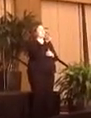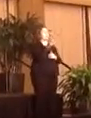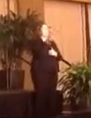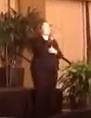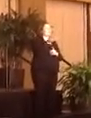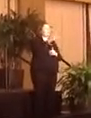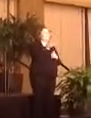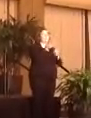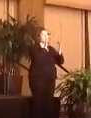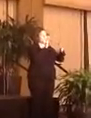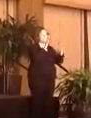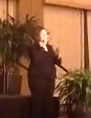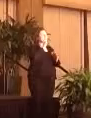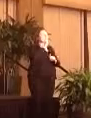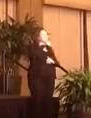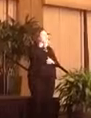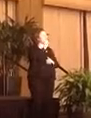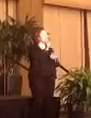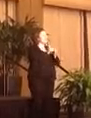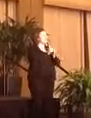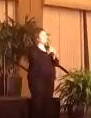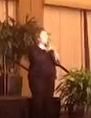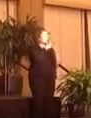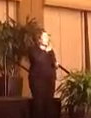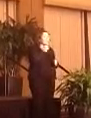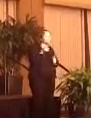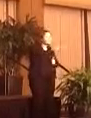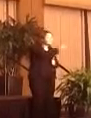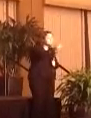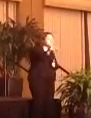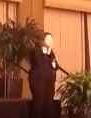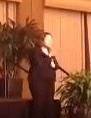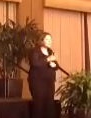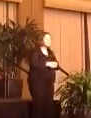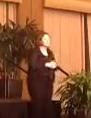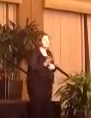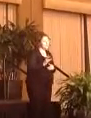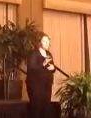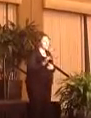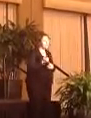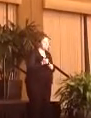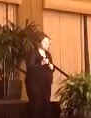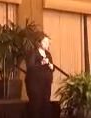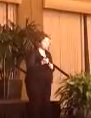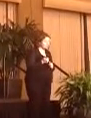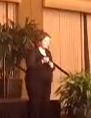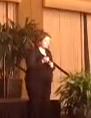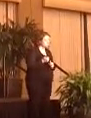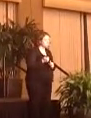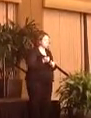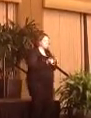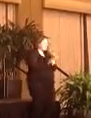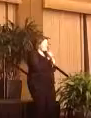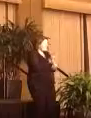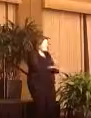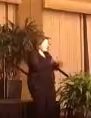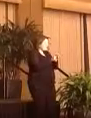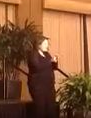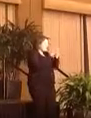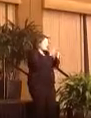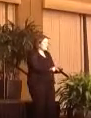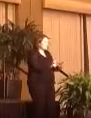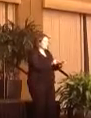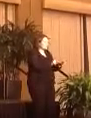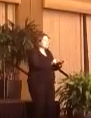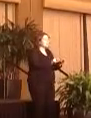mic handlers for the question and answer portion of the show. And then, last but not least, the most important person bringing to the